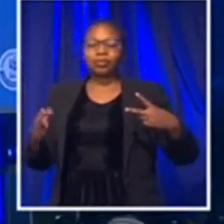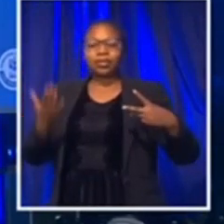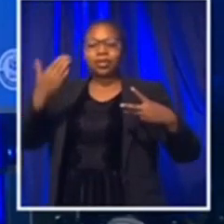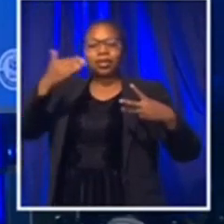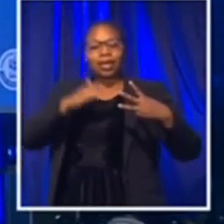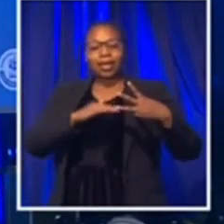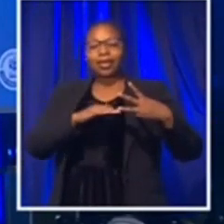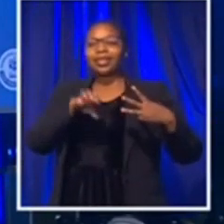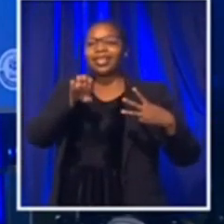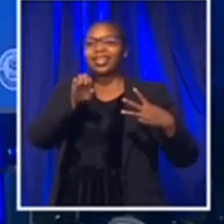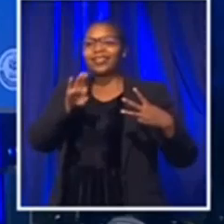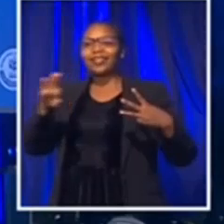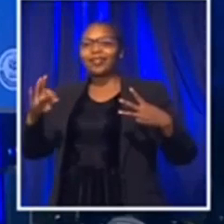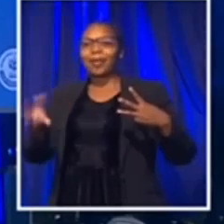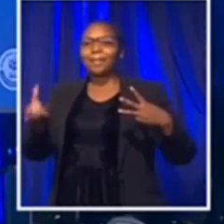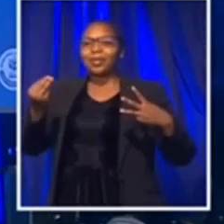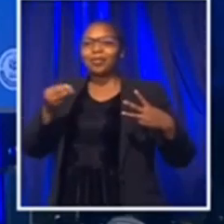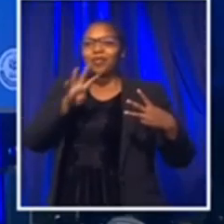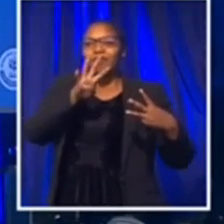And the EFF got